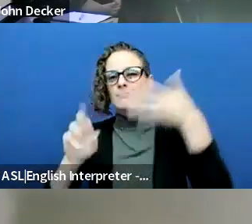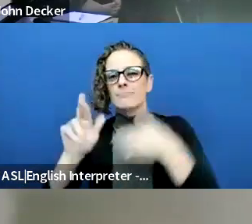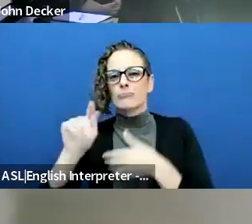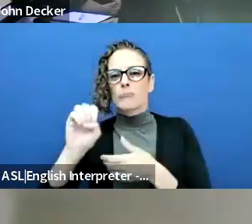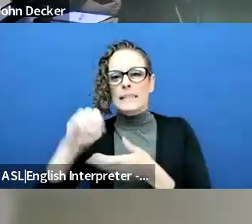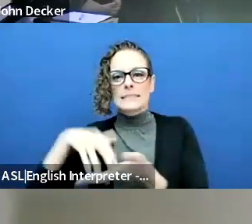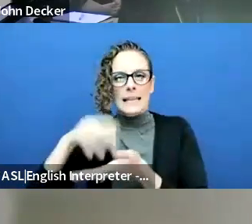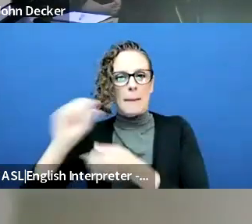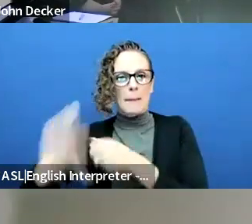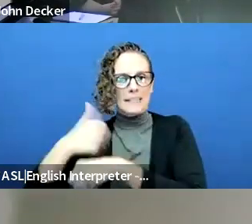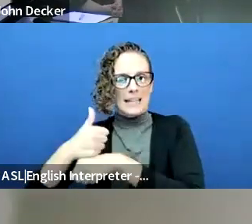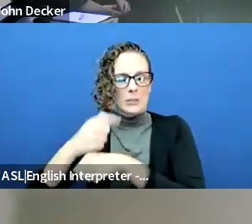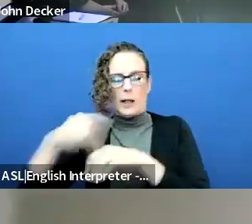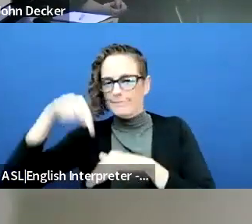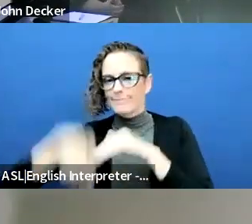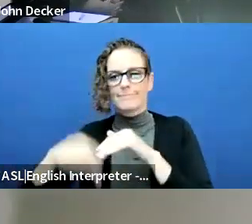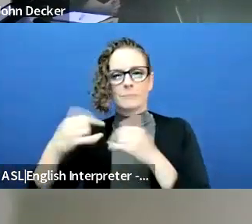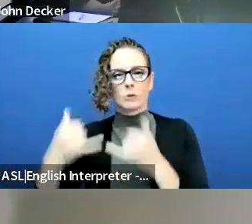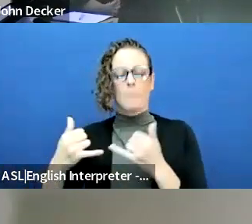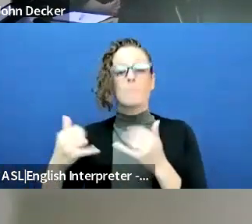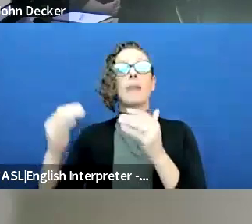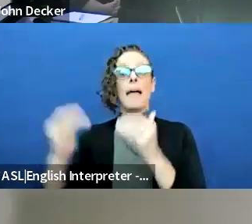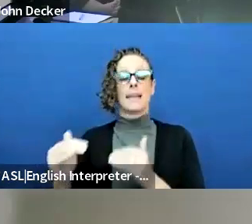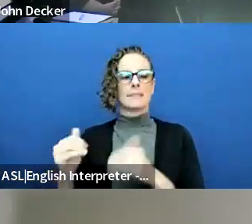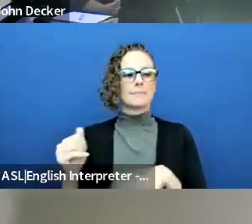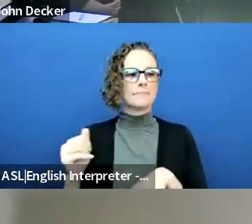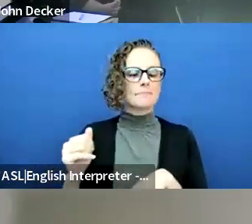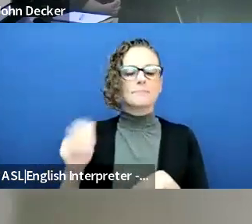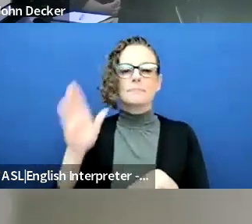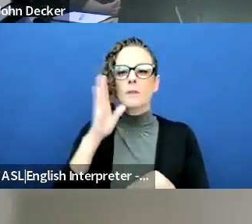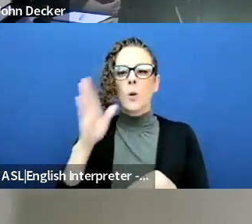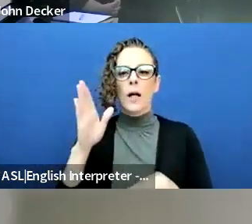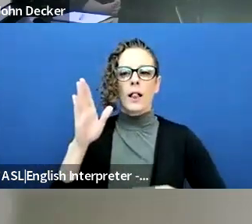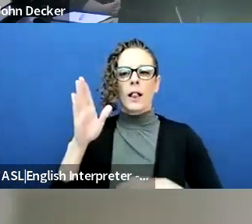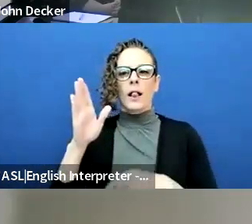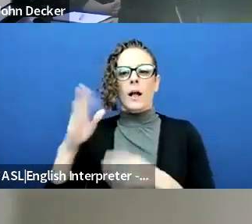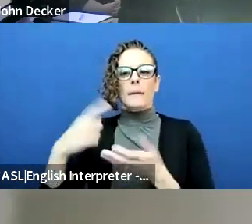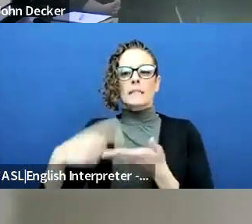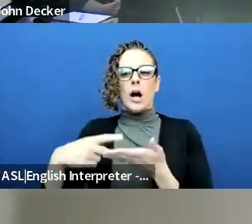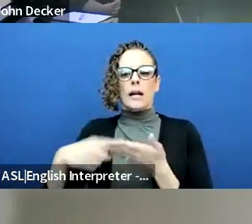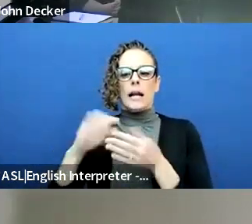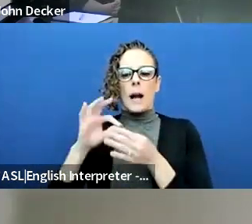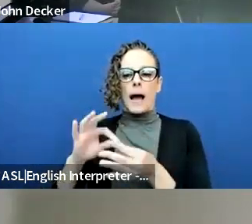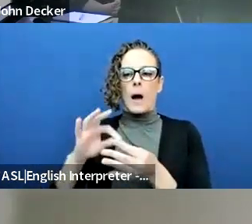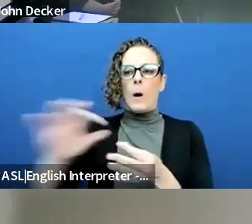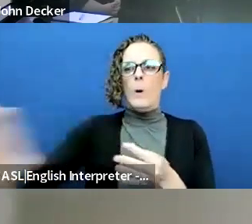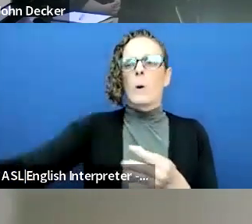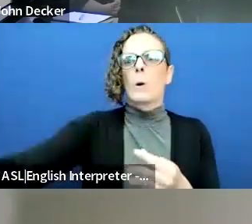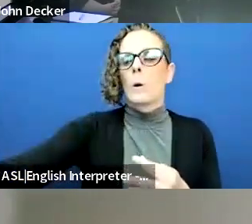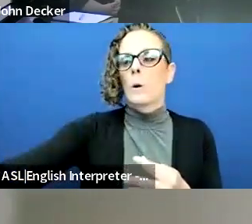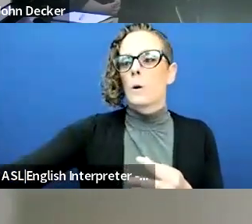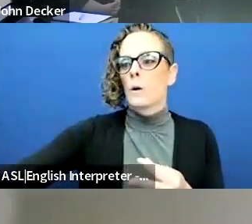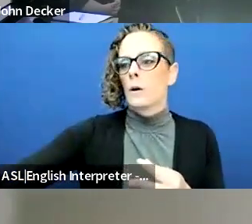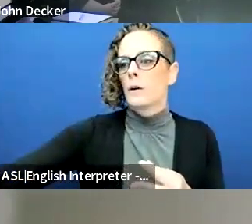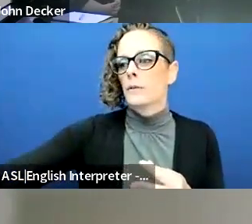all about it today as well. And then we are going to be talking about, let's see, State Council